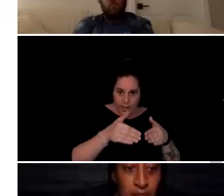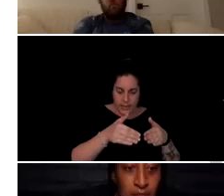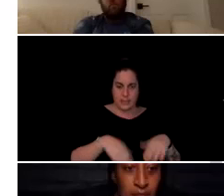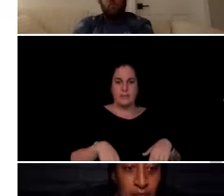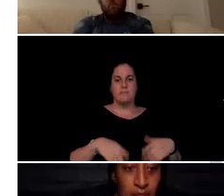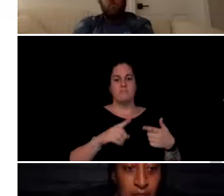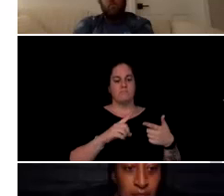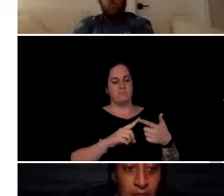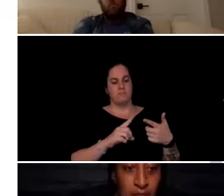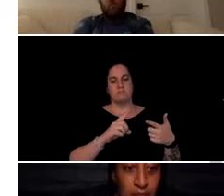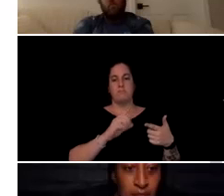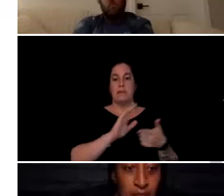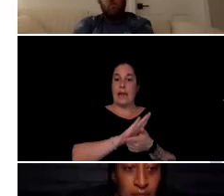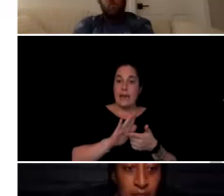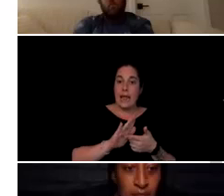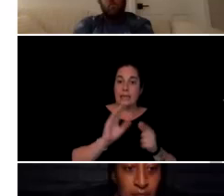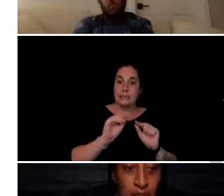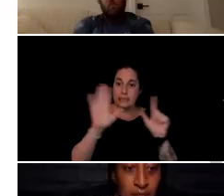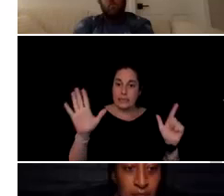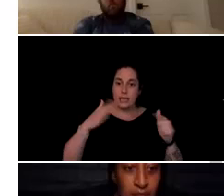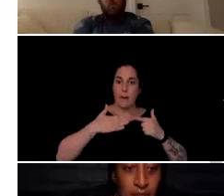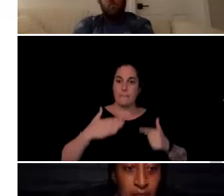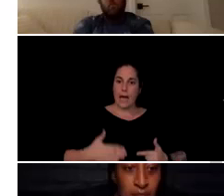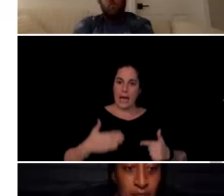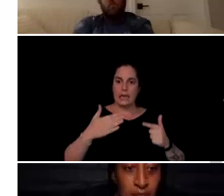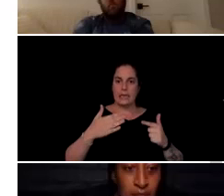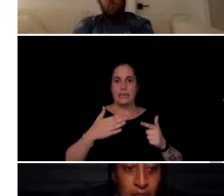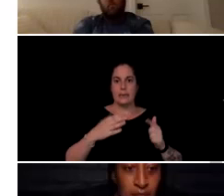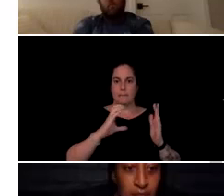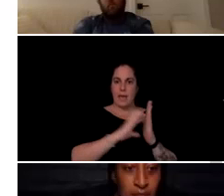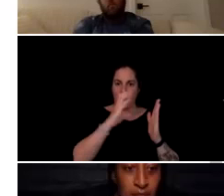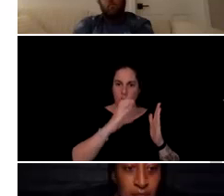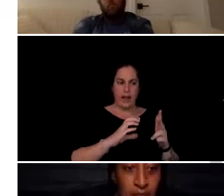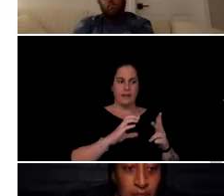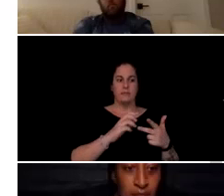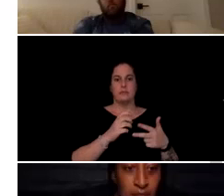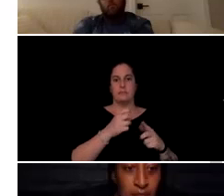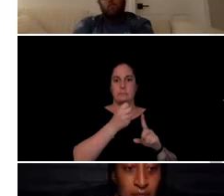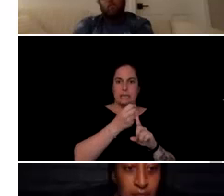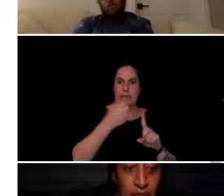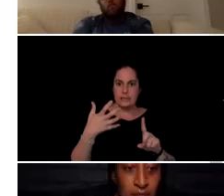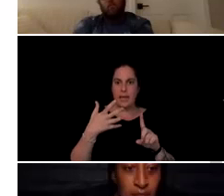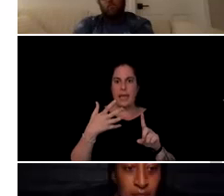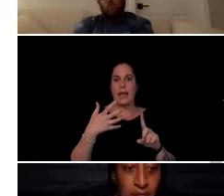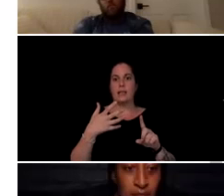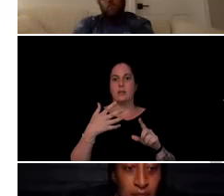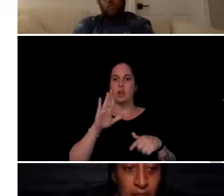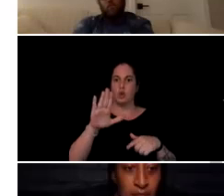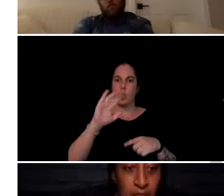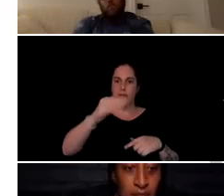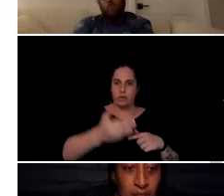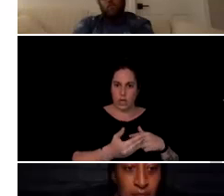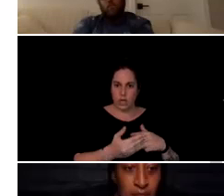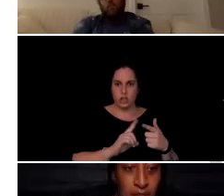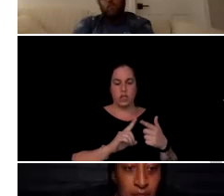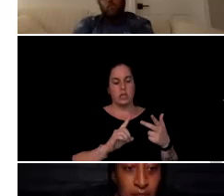body paragraphs that, you know, expand on what you mentioned in your introduction, and you have a